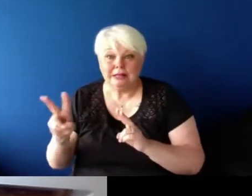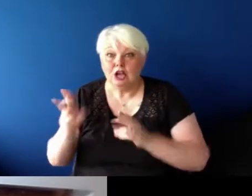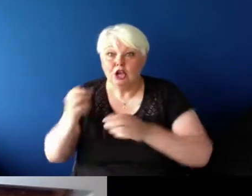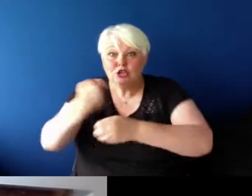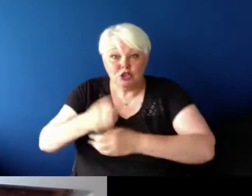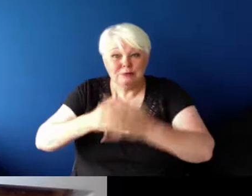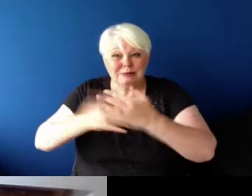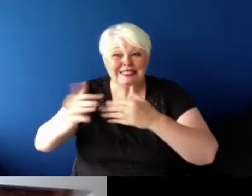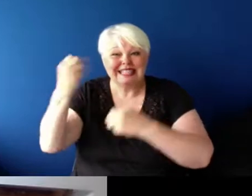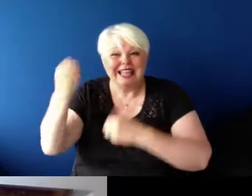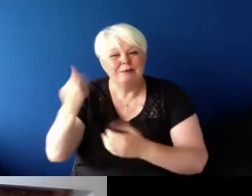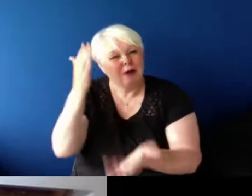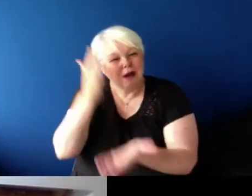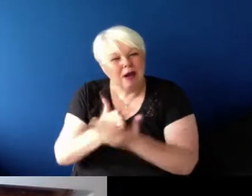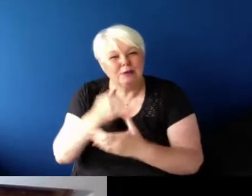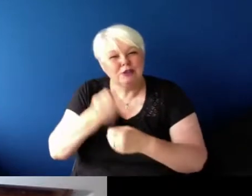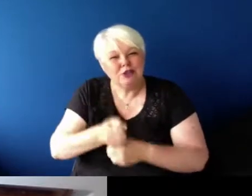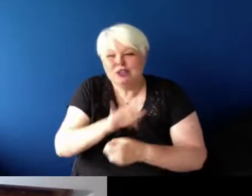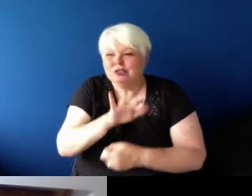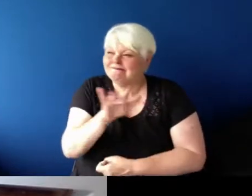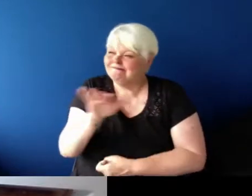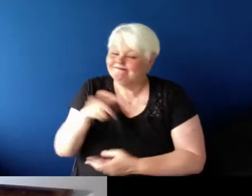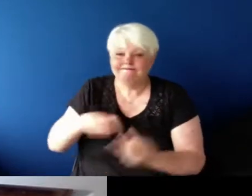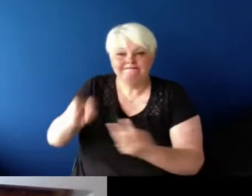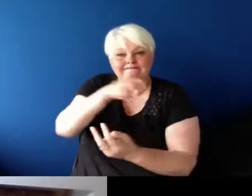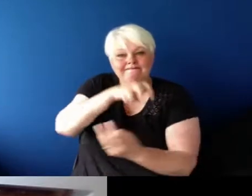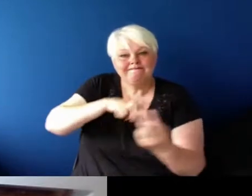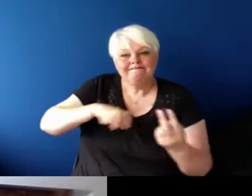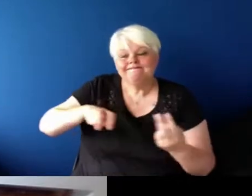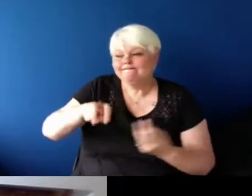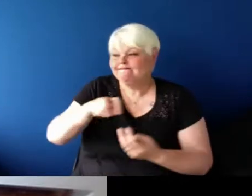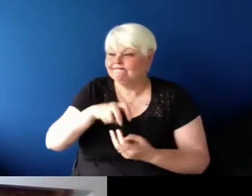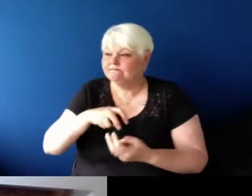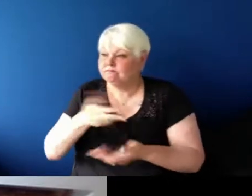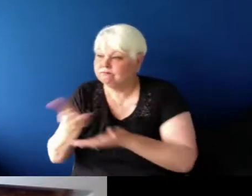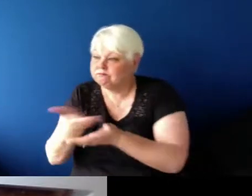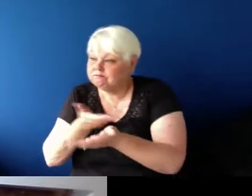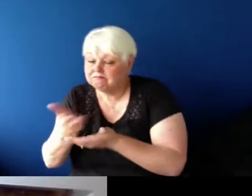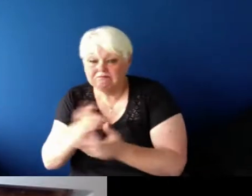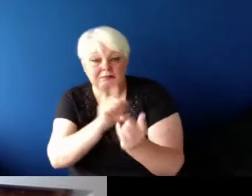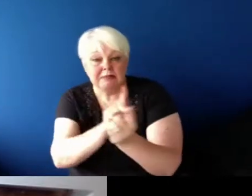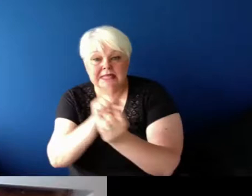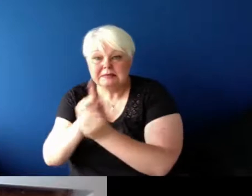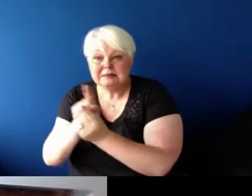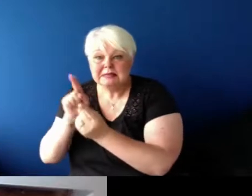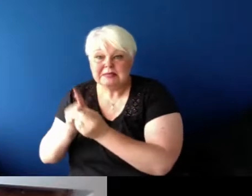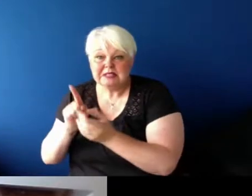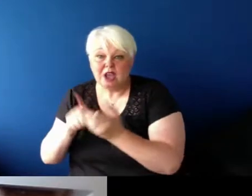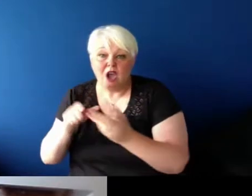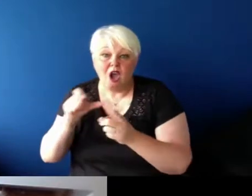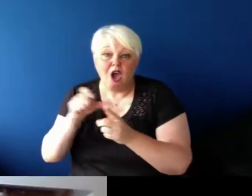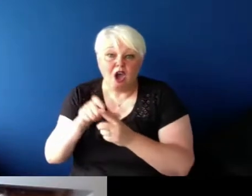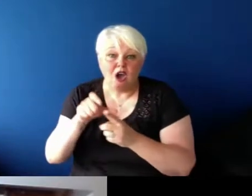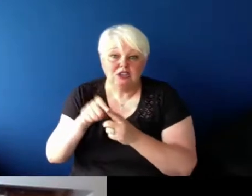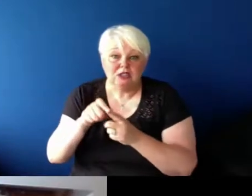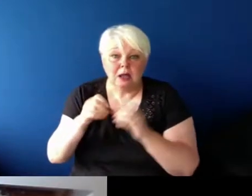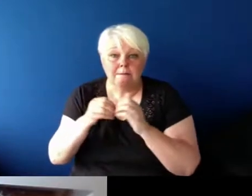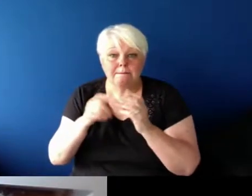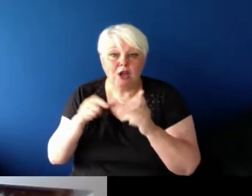And I think in that wandering about and talking with people and meeting odd bods that were around the city centre as